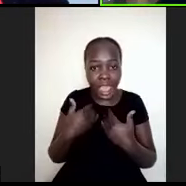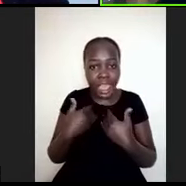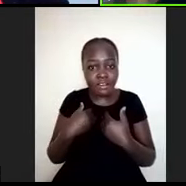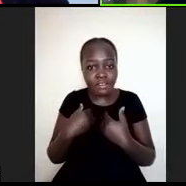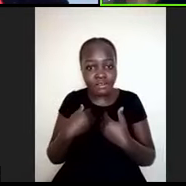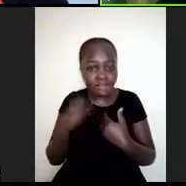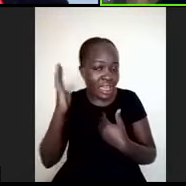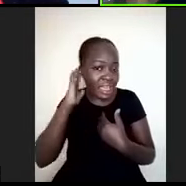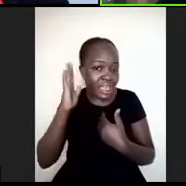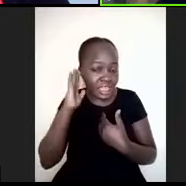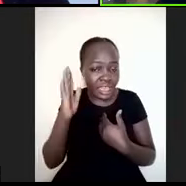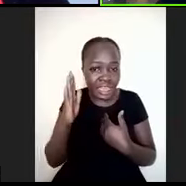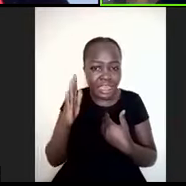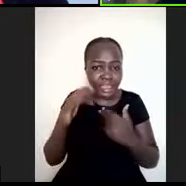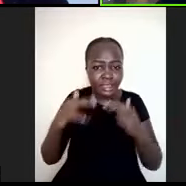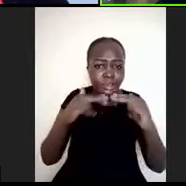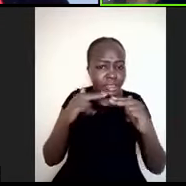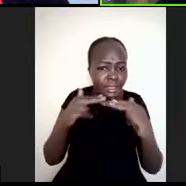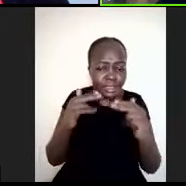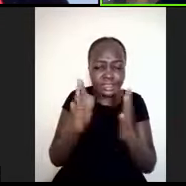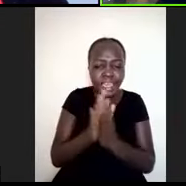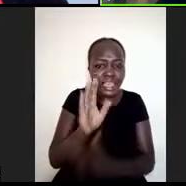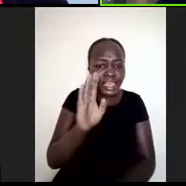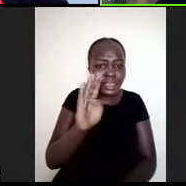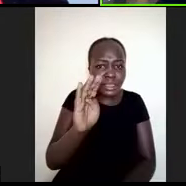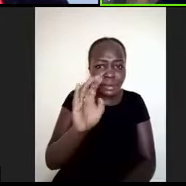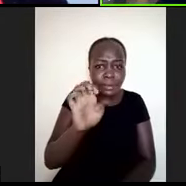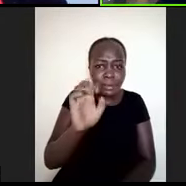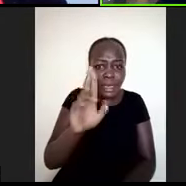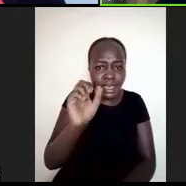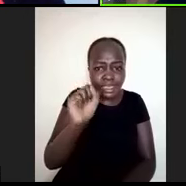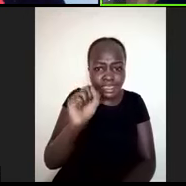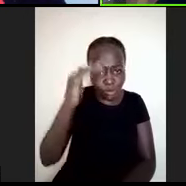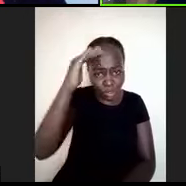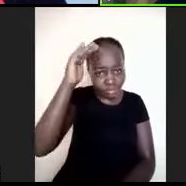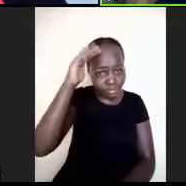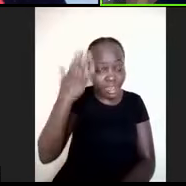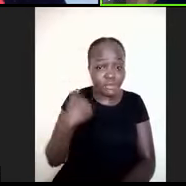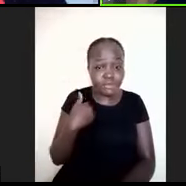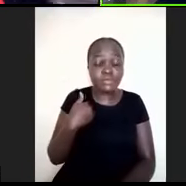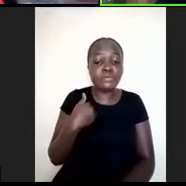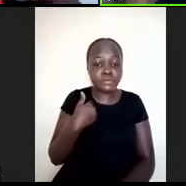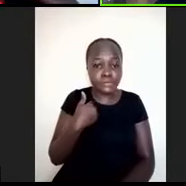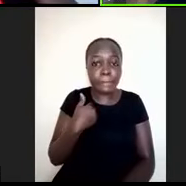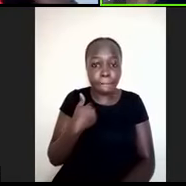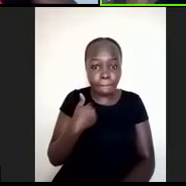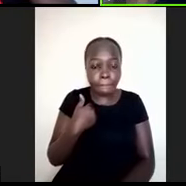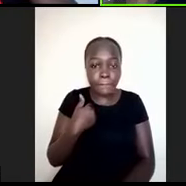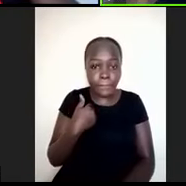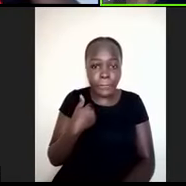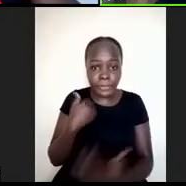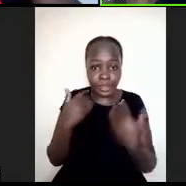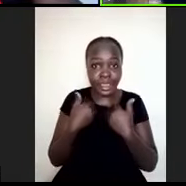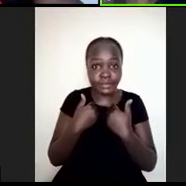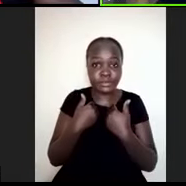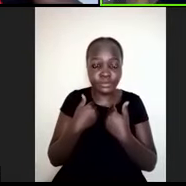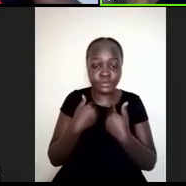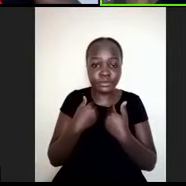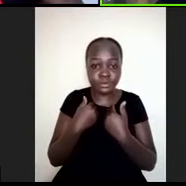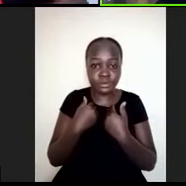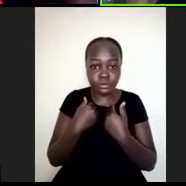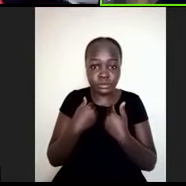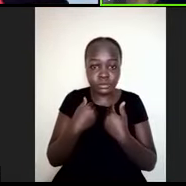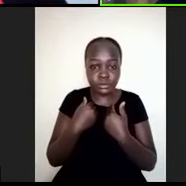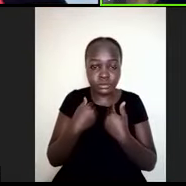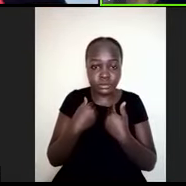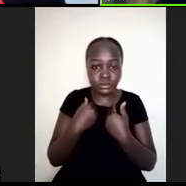restaurants, gay bars. If you're not aware, they're there. We have, they even have gay